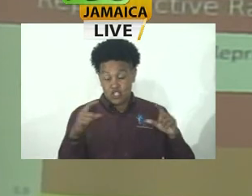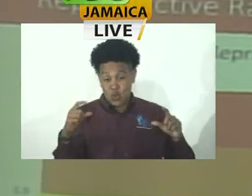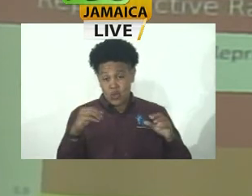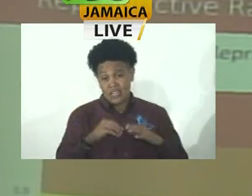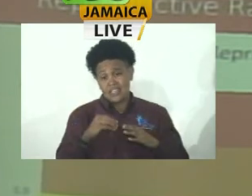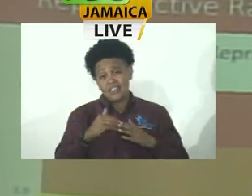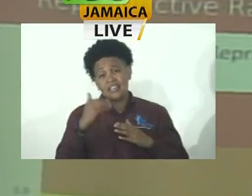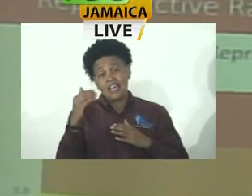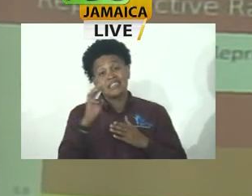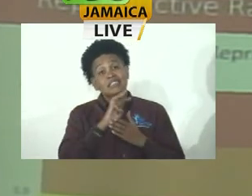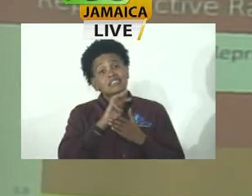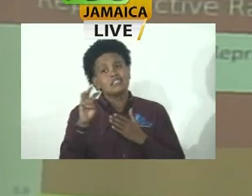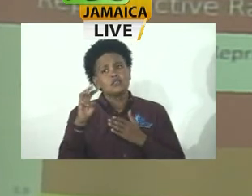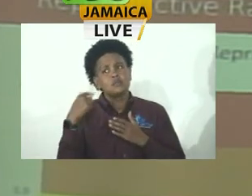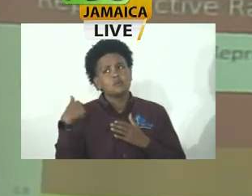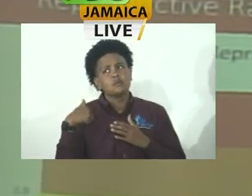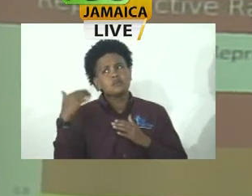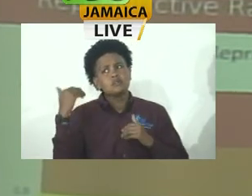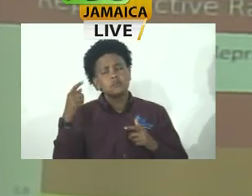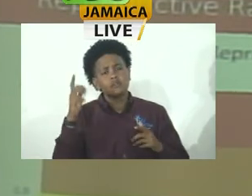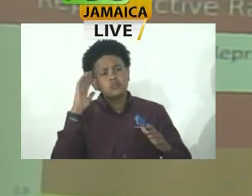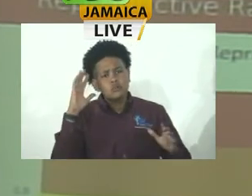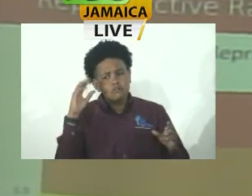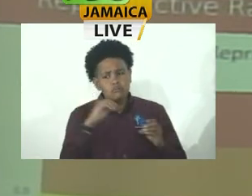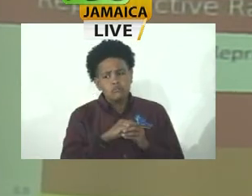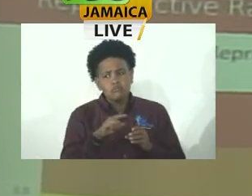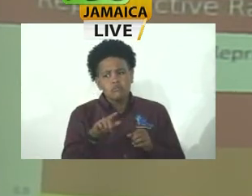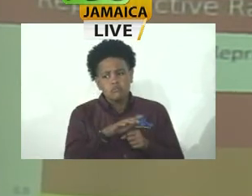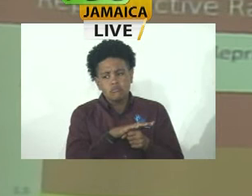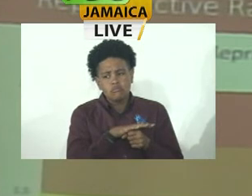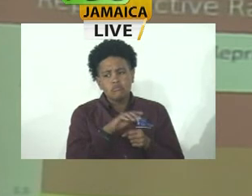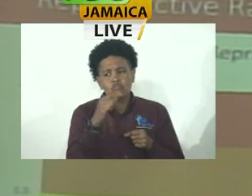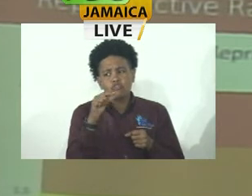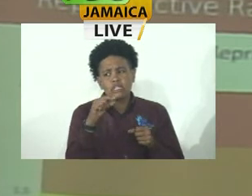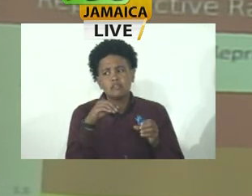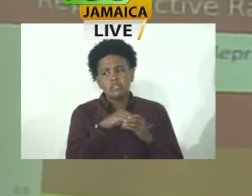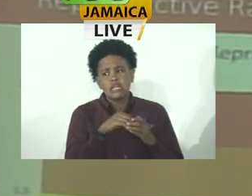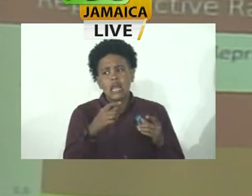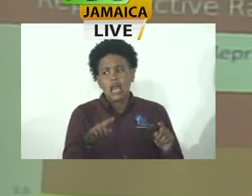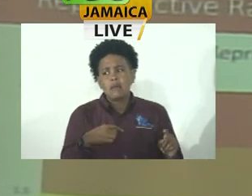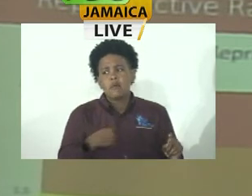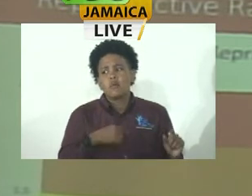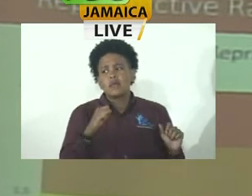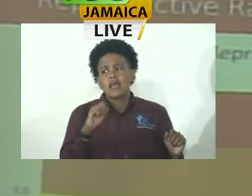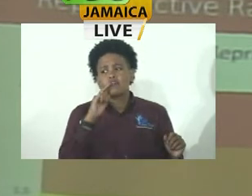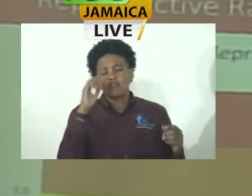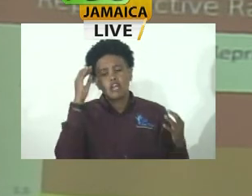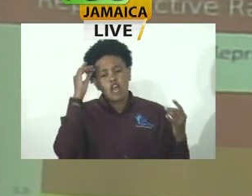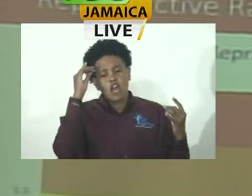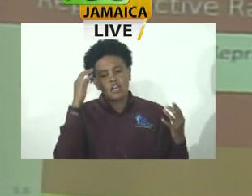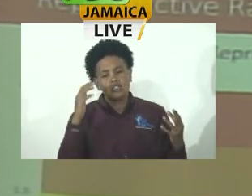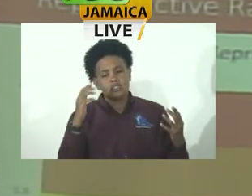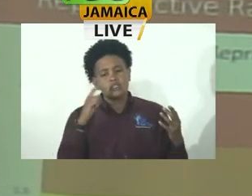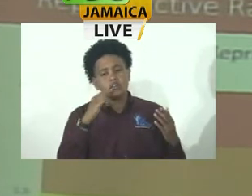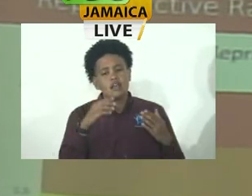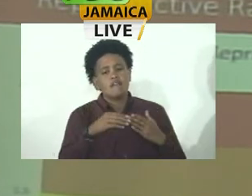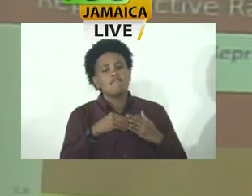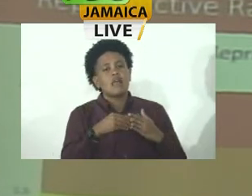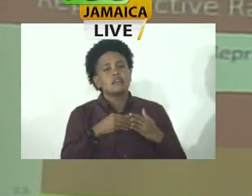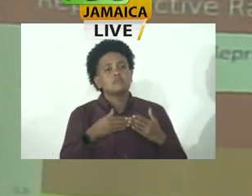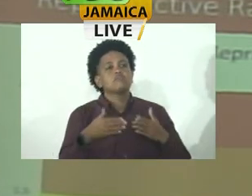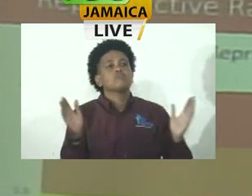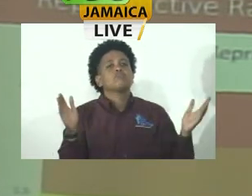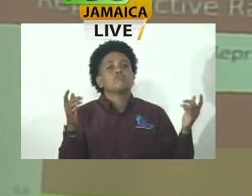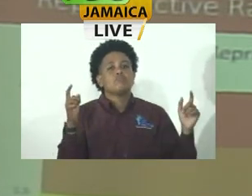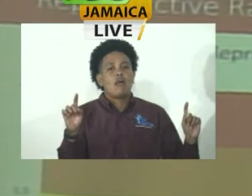next six weeks we should be well within that green zone and then we can consider uh certain